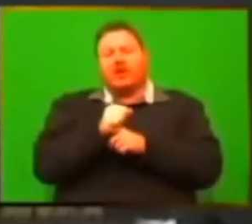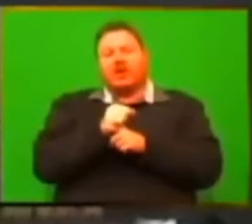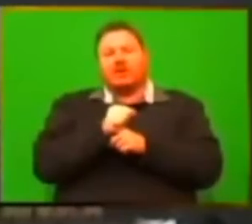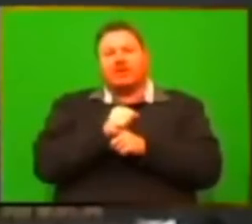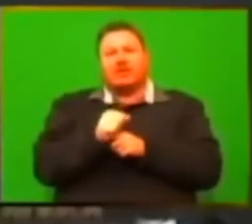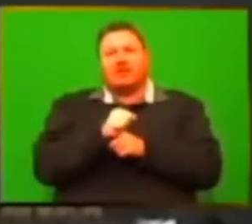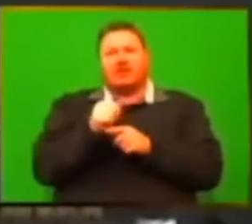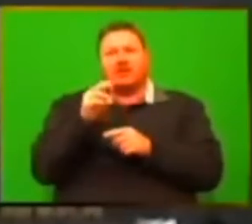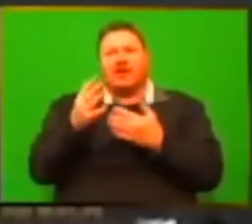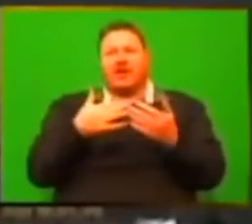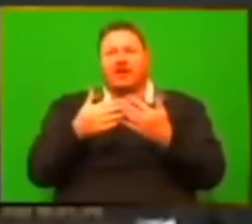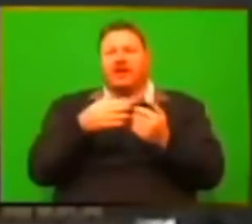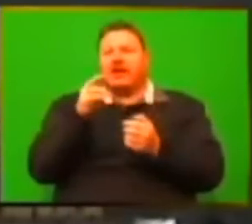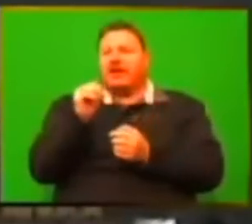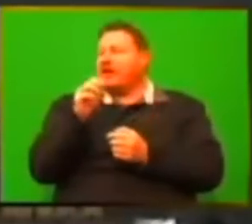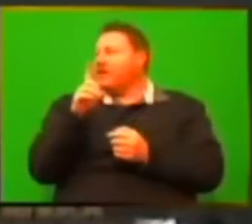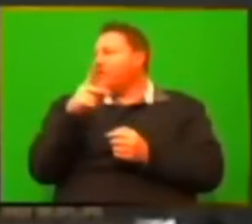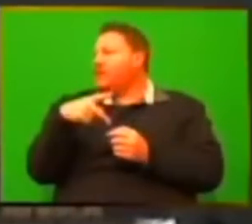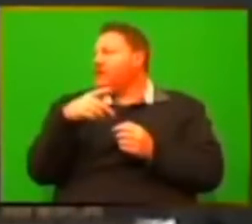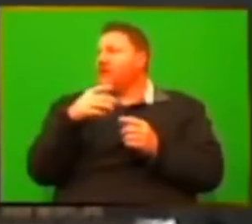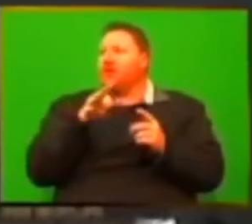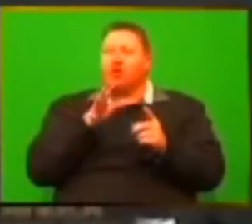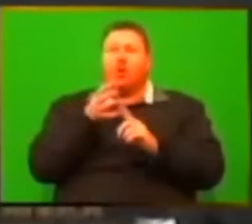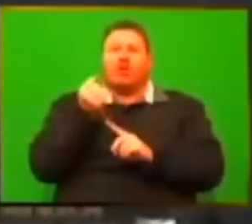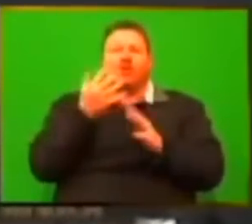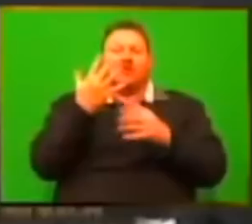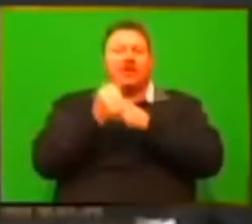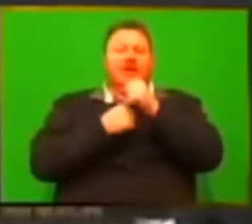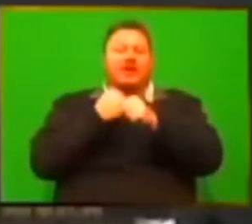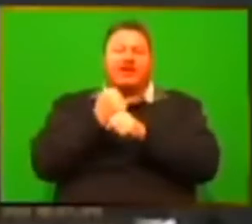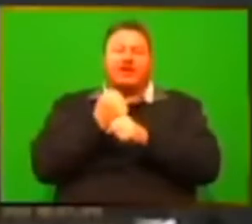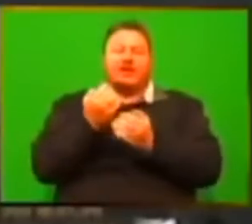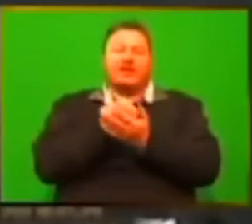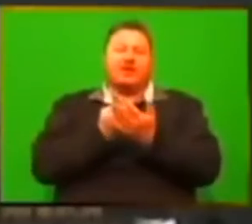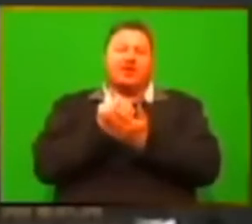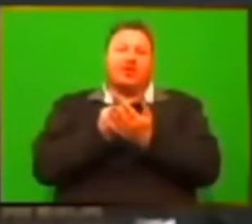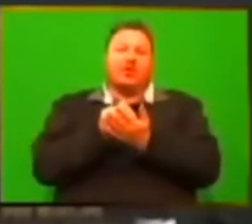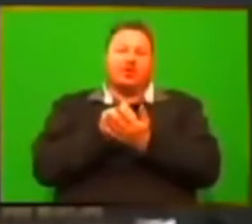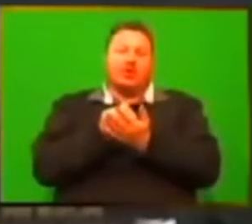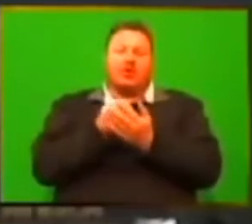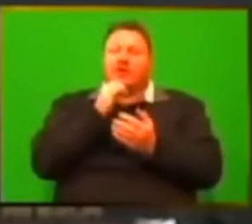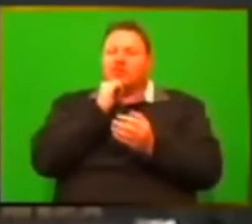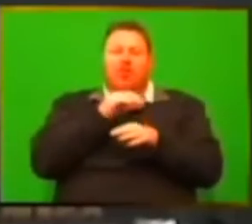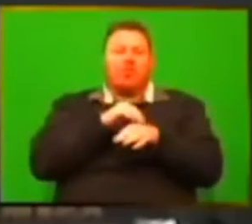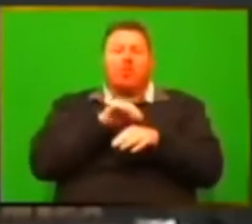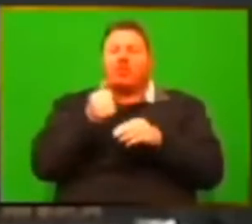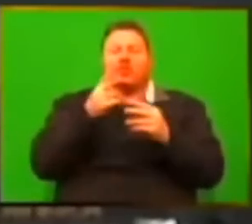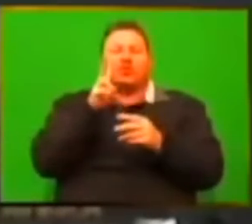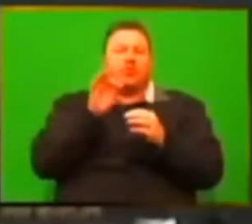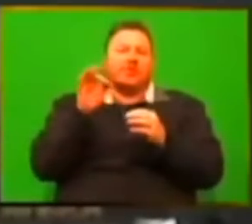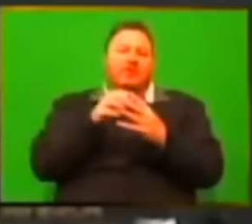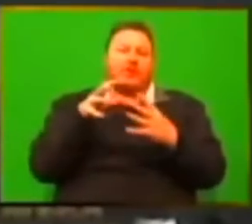the NDP goals. But in the past 10 years, the economy has not grown by more than 2%. Mr.